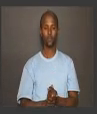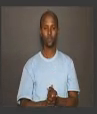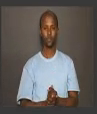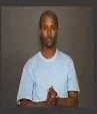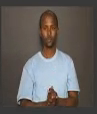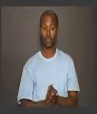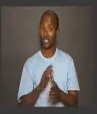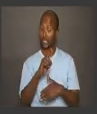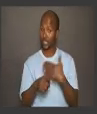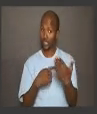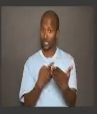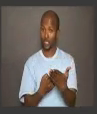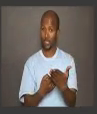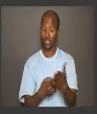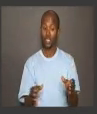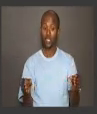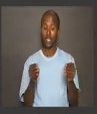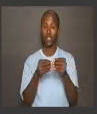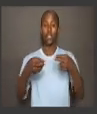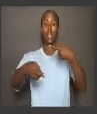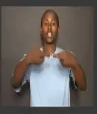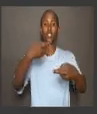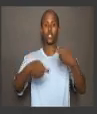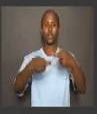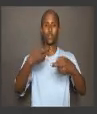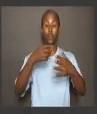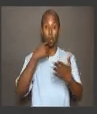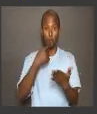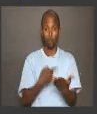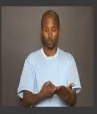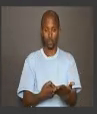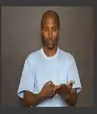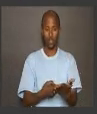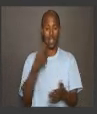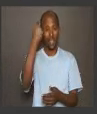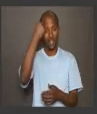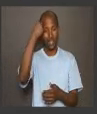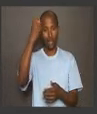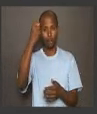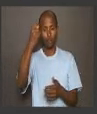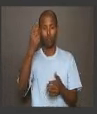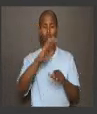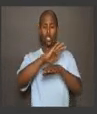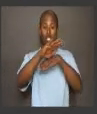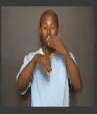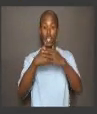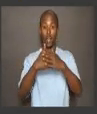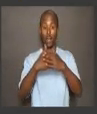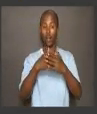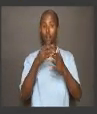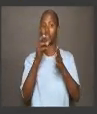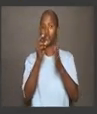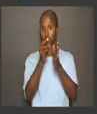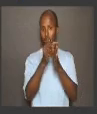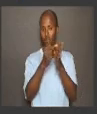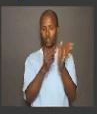This set of relationships proves a theorem for the general term